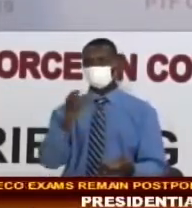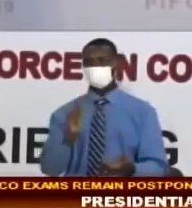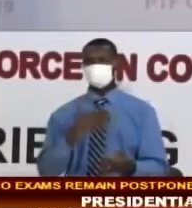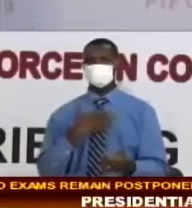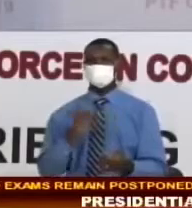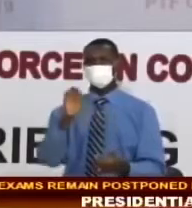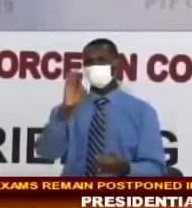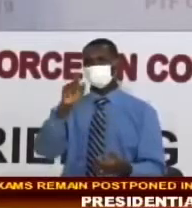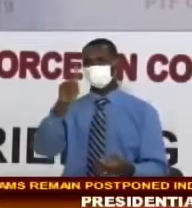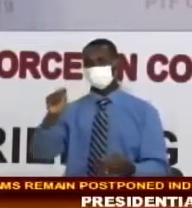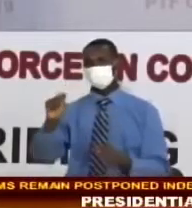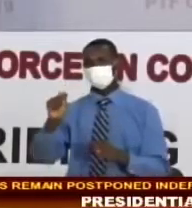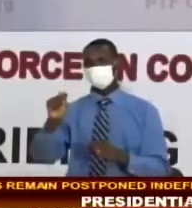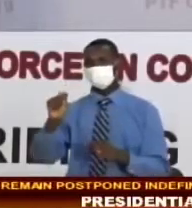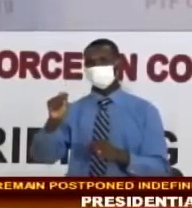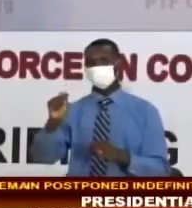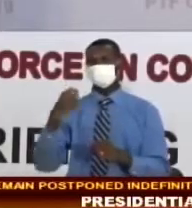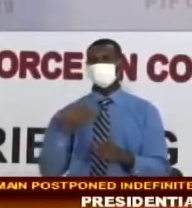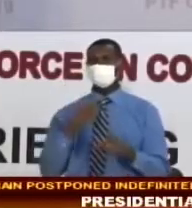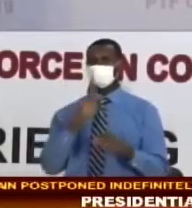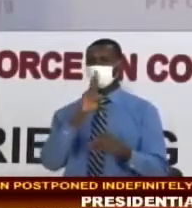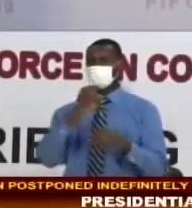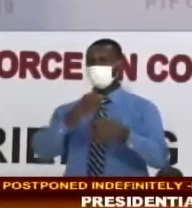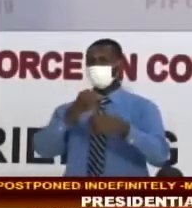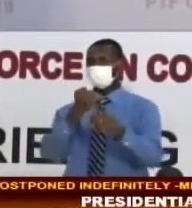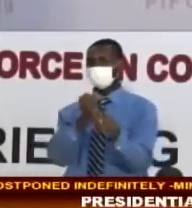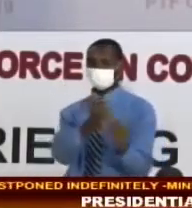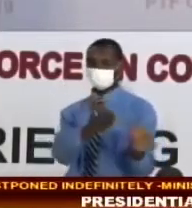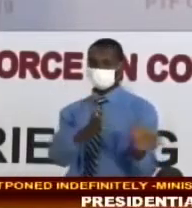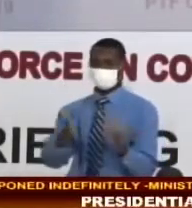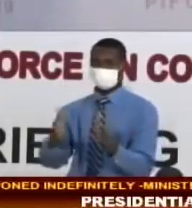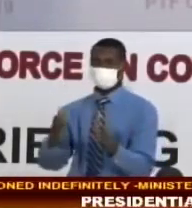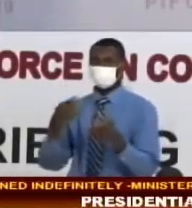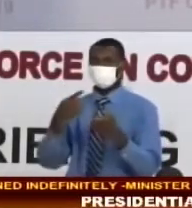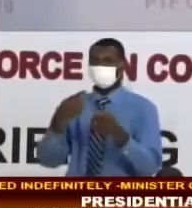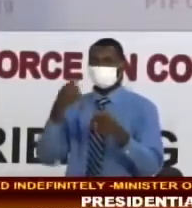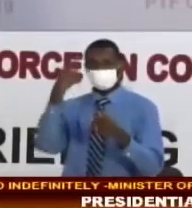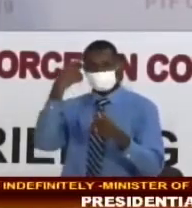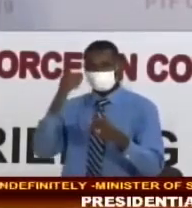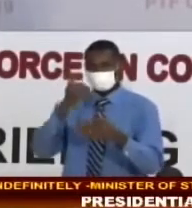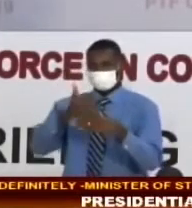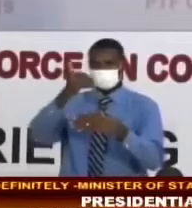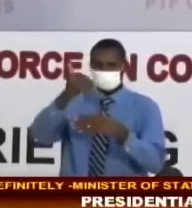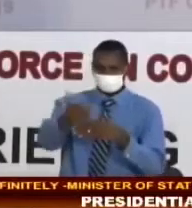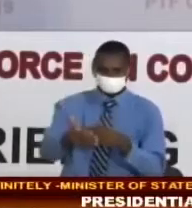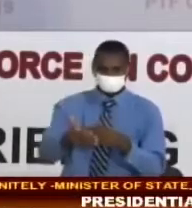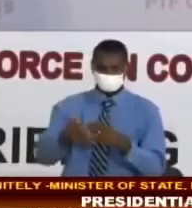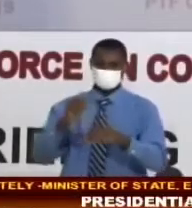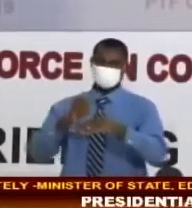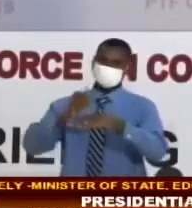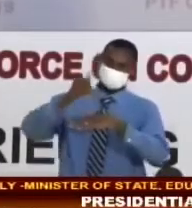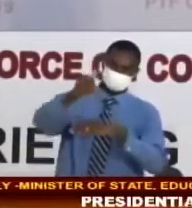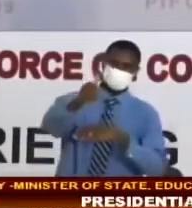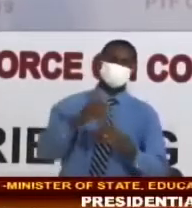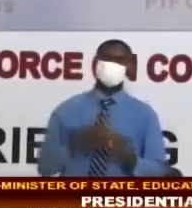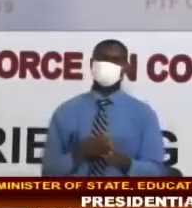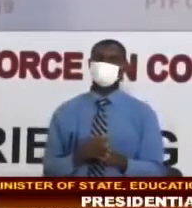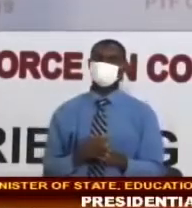the FCT. And we're making plans for the next deployment to the other